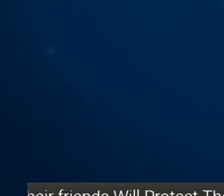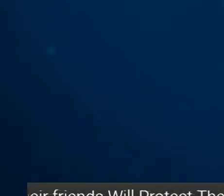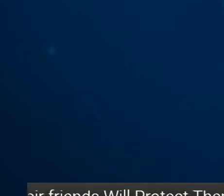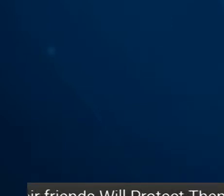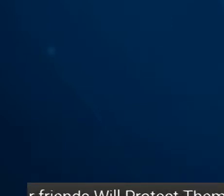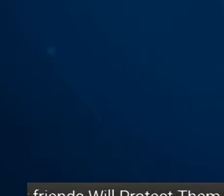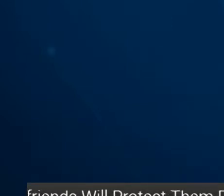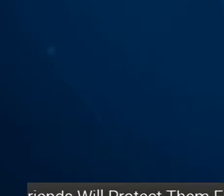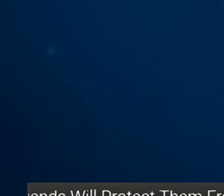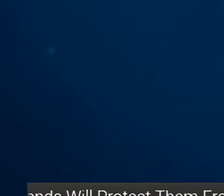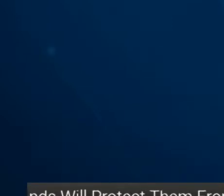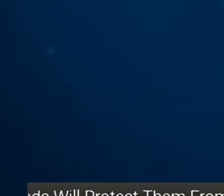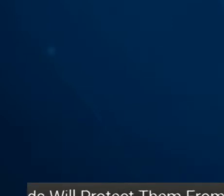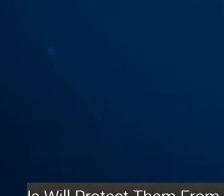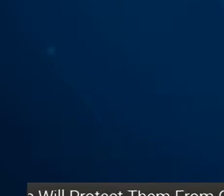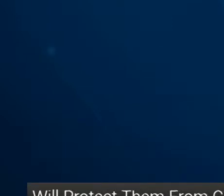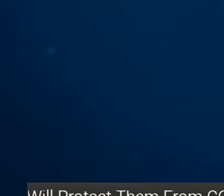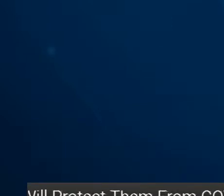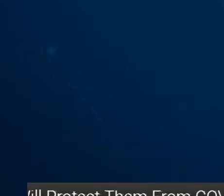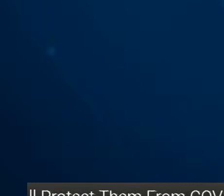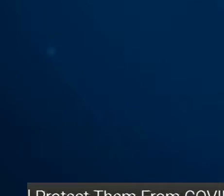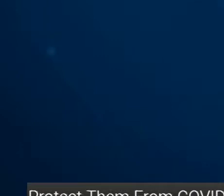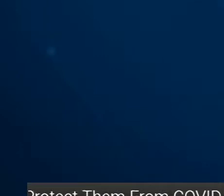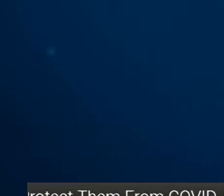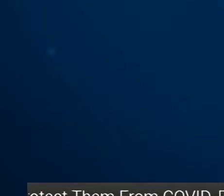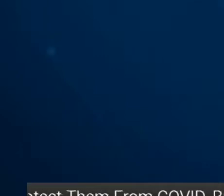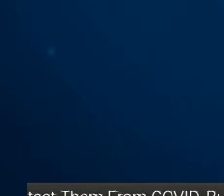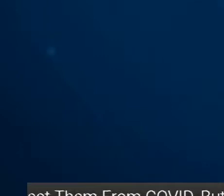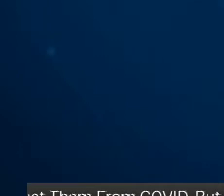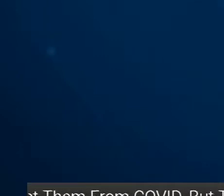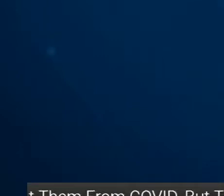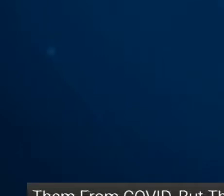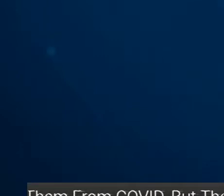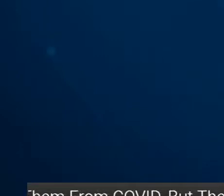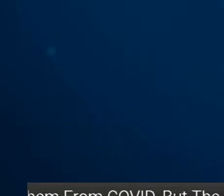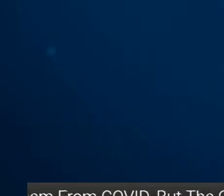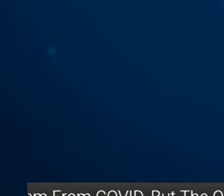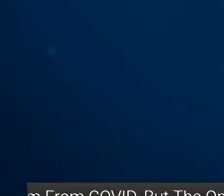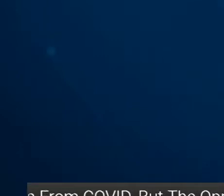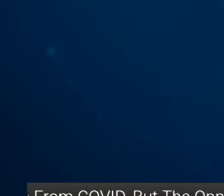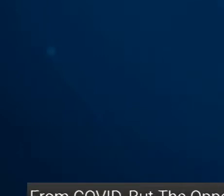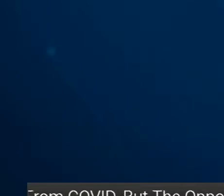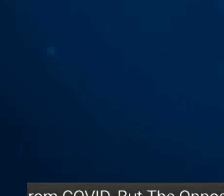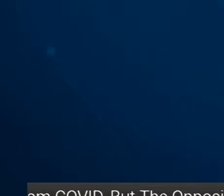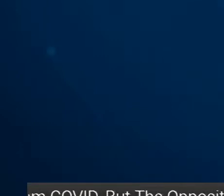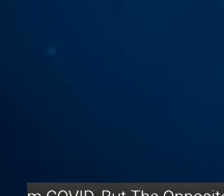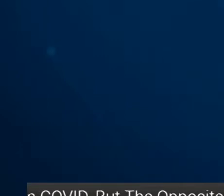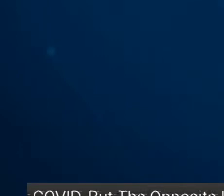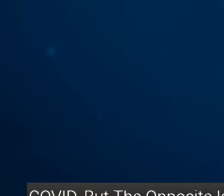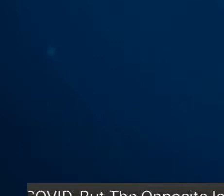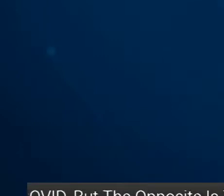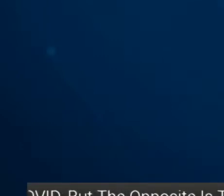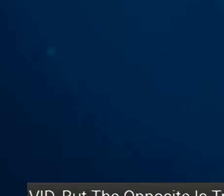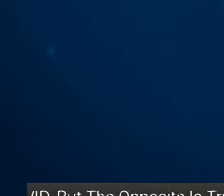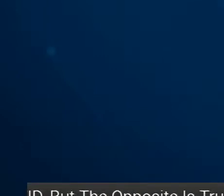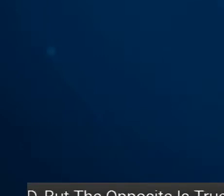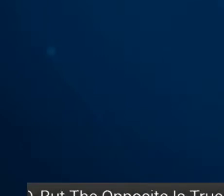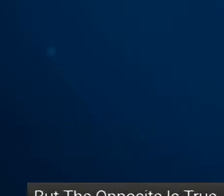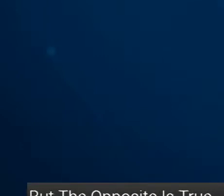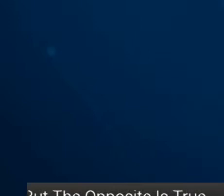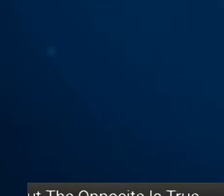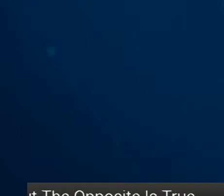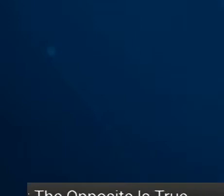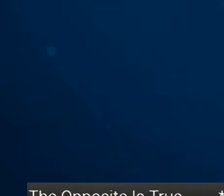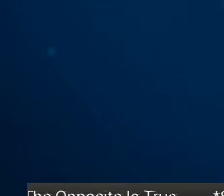who are vaccinated and the very large bump in deaths of those who were not fully vaccinated. You know, we talk about this all the time.